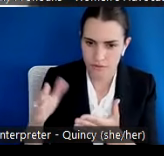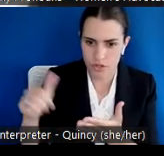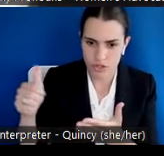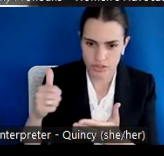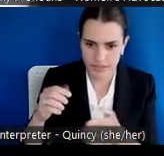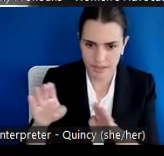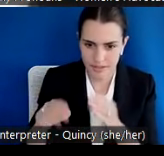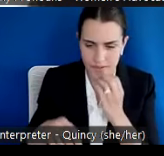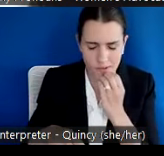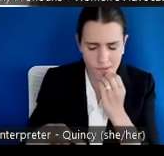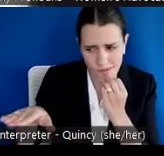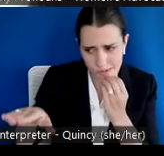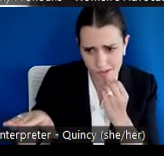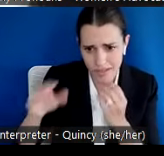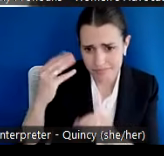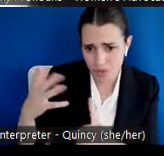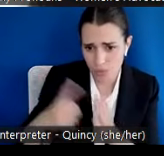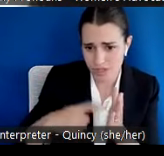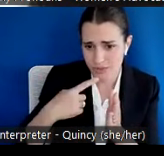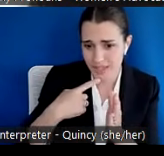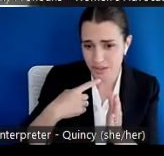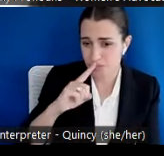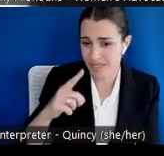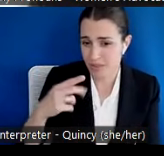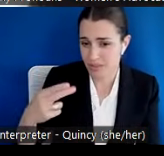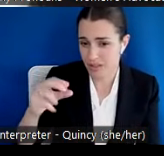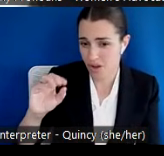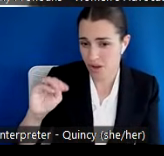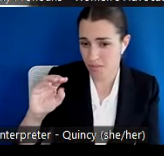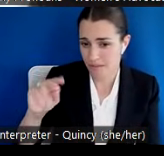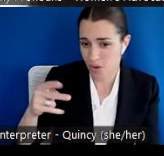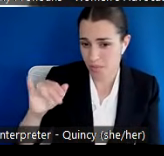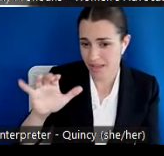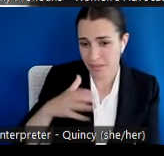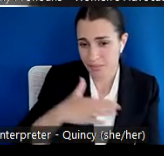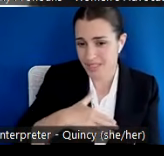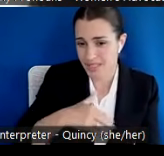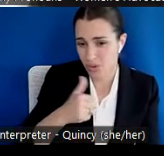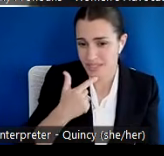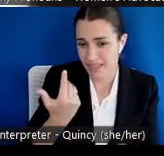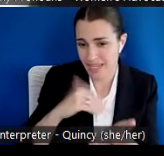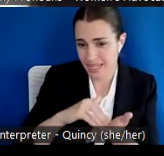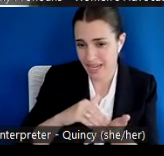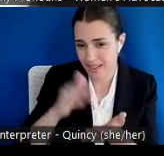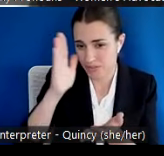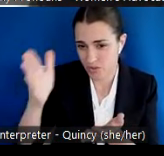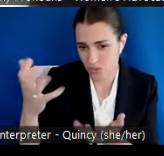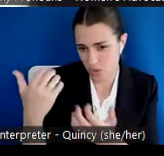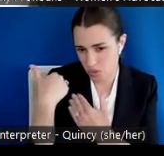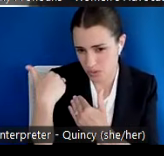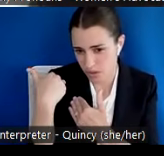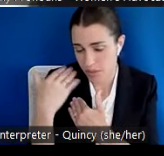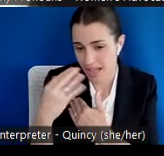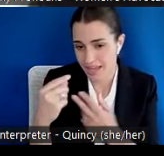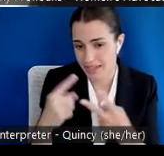you said was actually really homophobic. Maybe just don't say it again in the future. Just want to hold you accountable for that. Or B, here's another